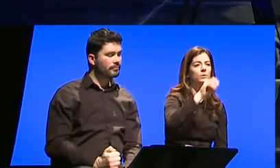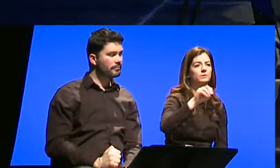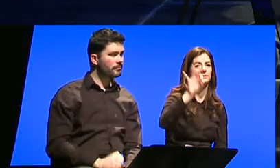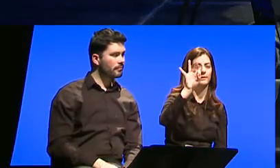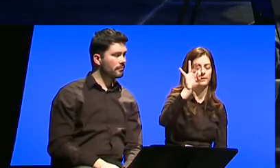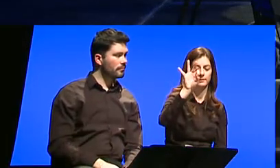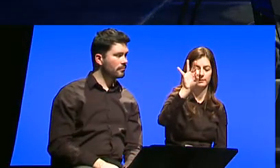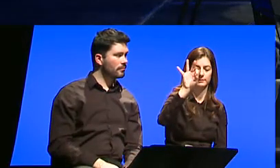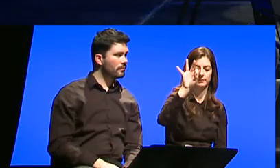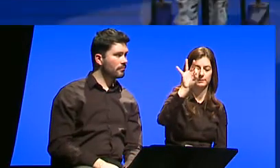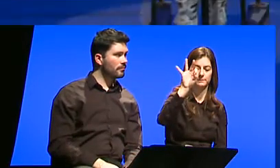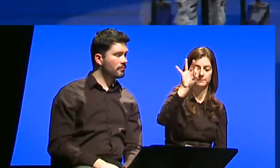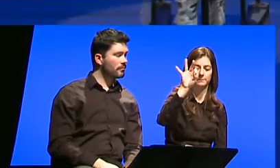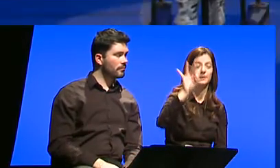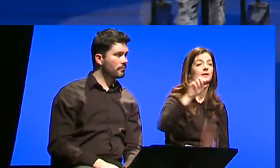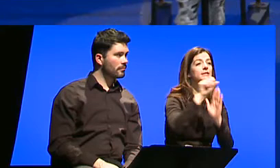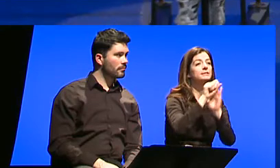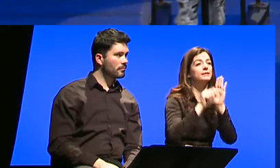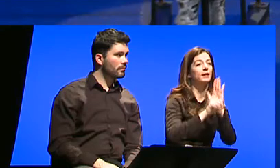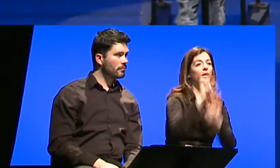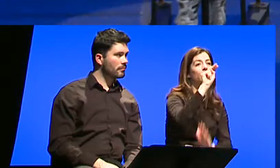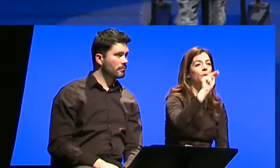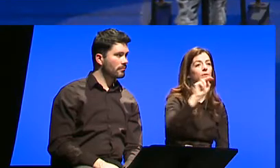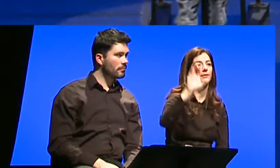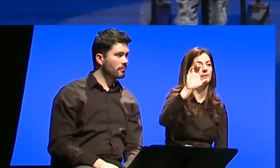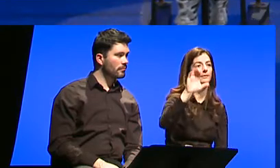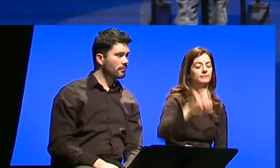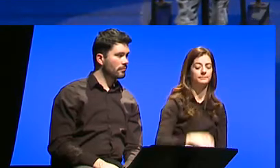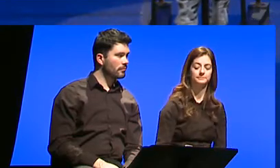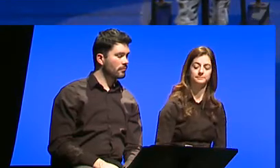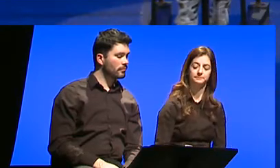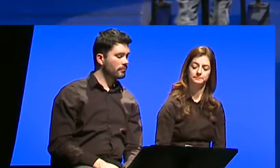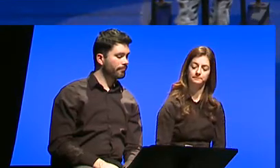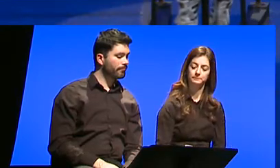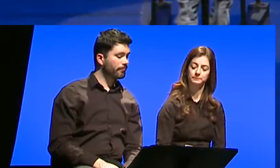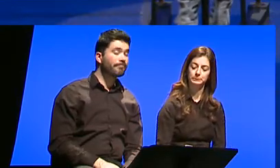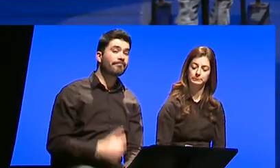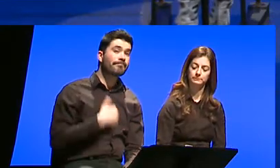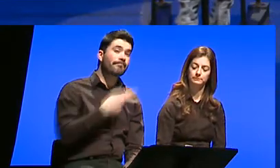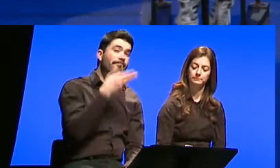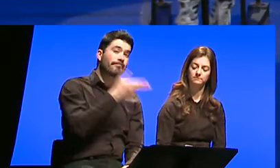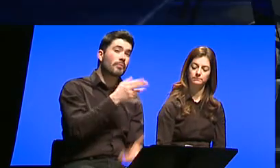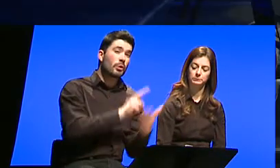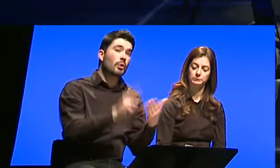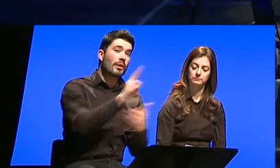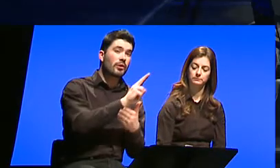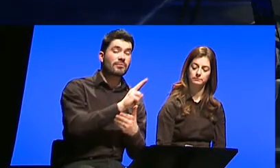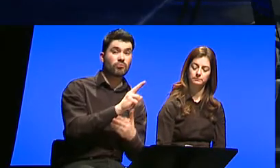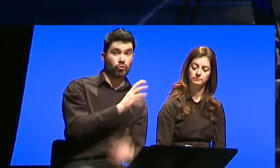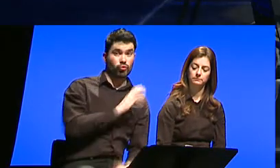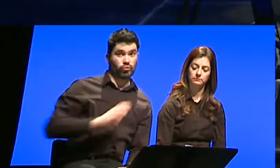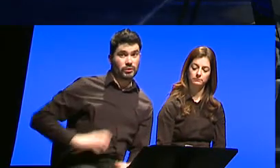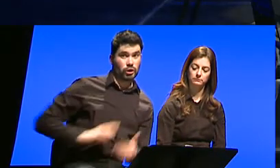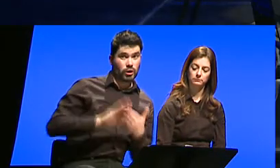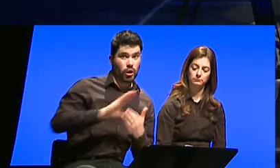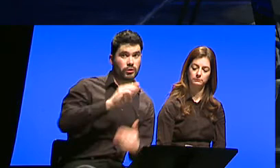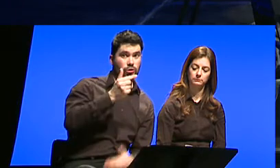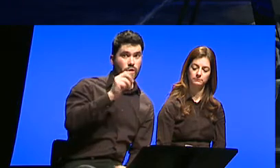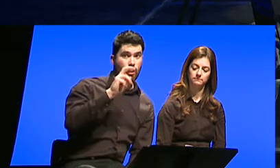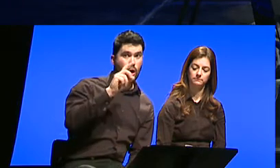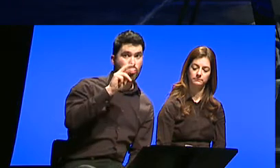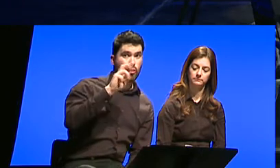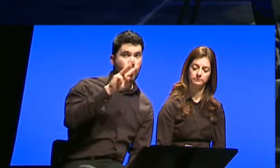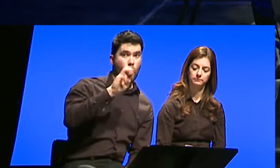2009. Gardner Webb University, North Carolina. At Gardner Webb University, a Christian college, I see